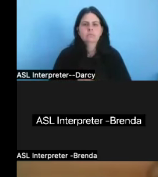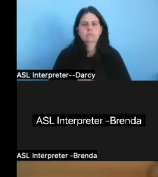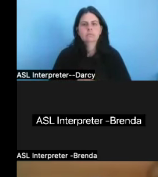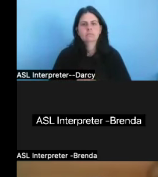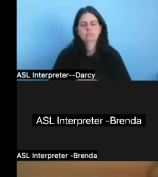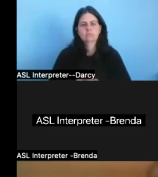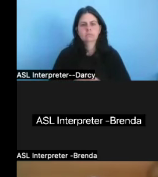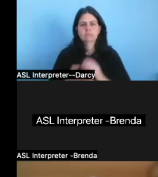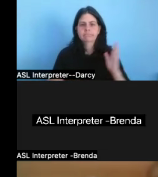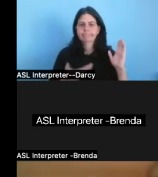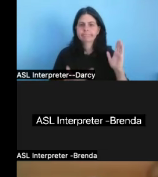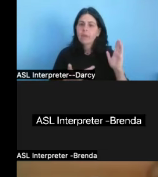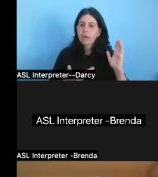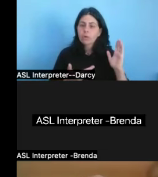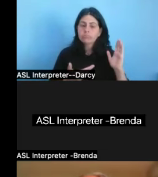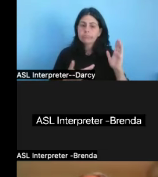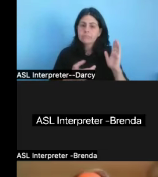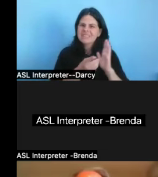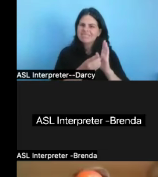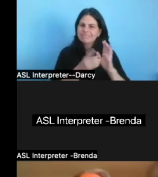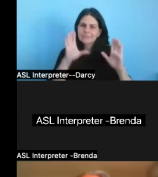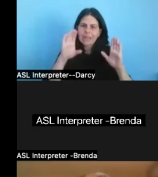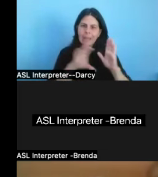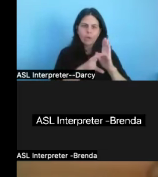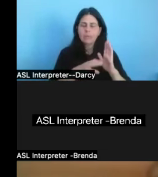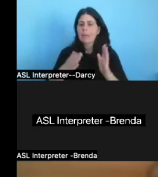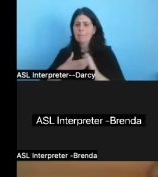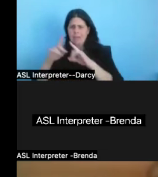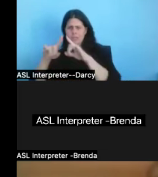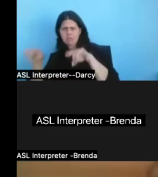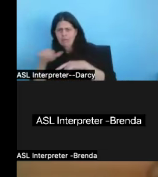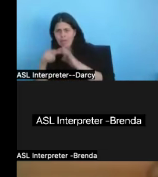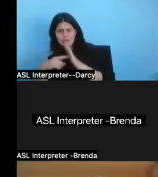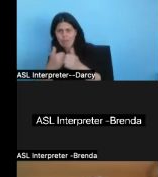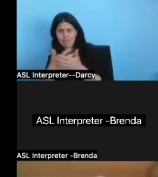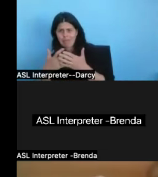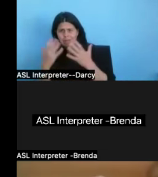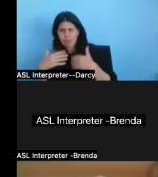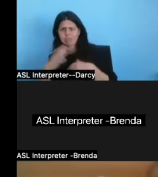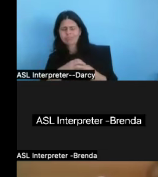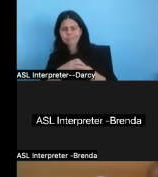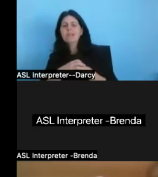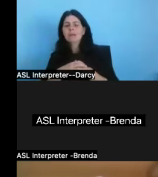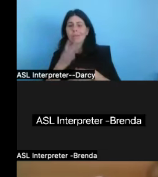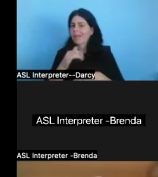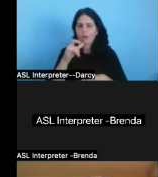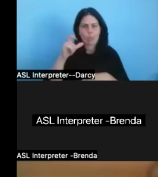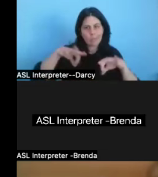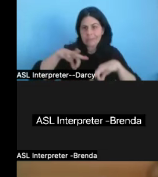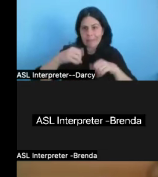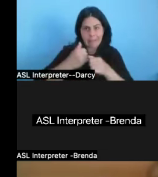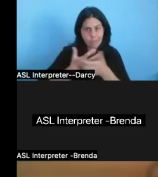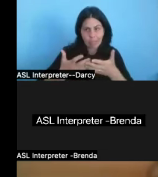This is a diagram. Actually, it's not on my screen. It's not showing everything, unfortunately, but luckily I'm not planning to go through it. I just want to point out that